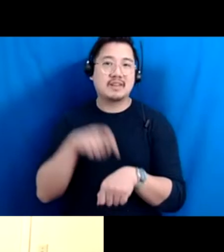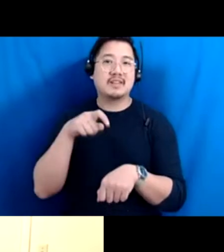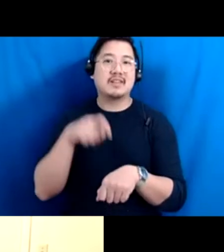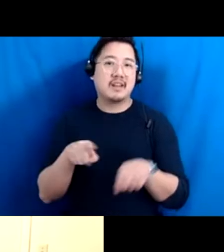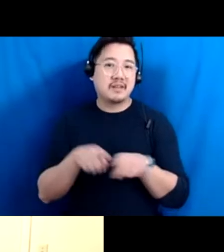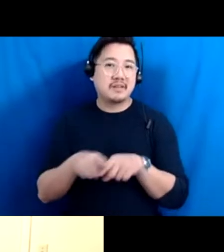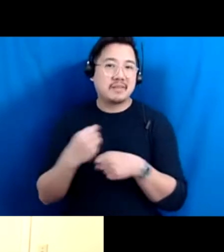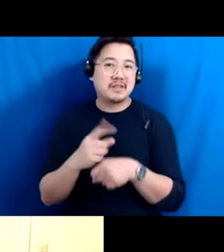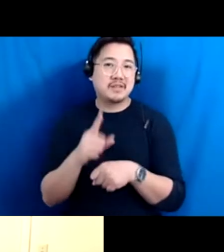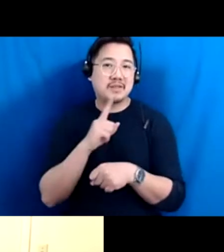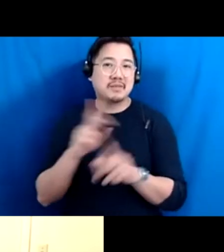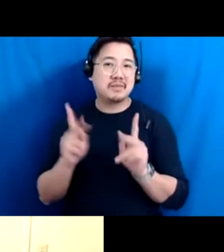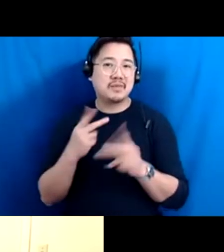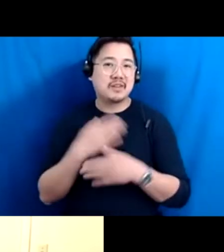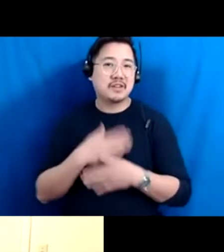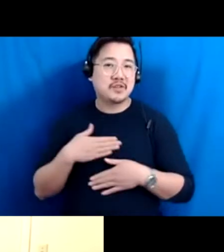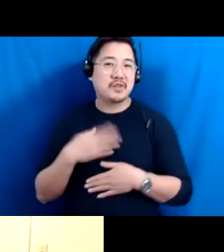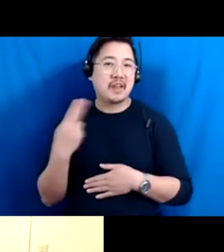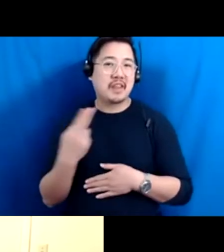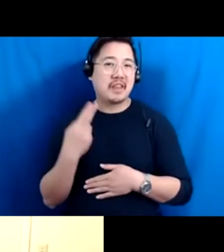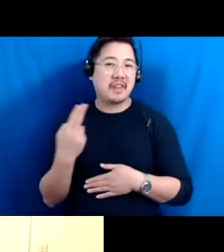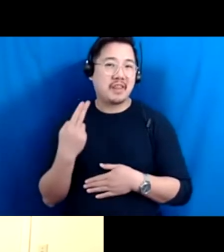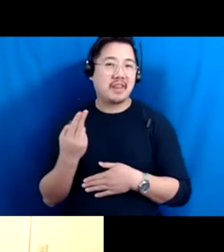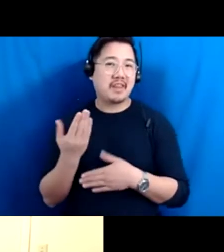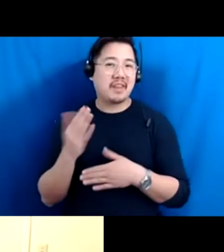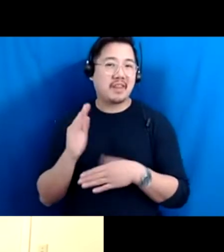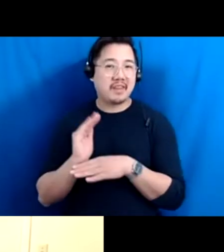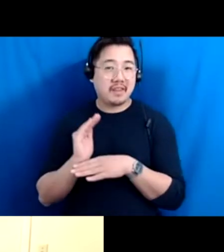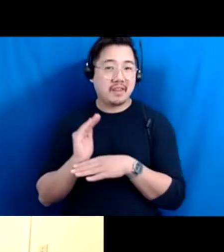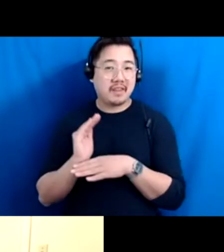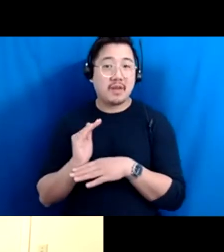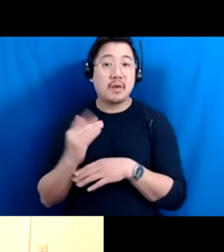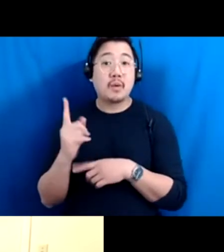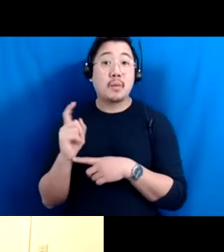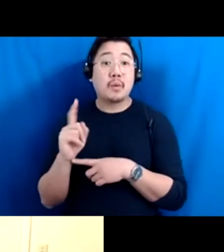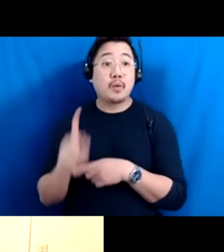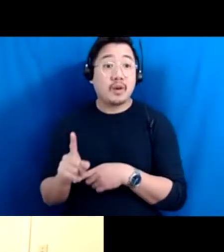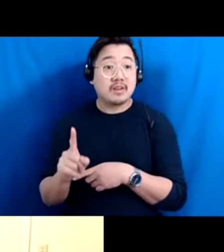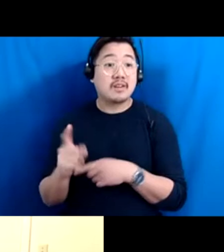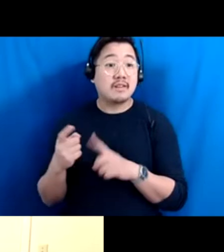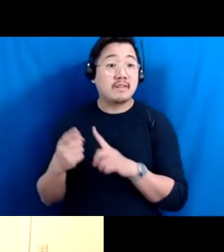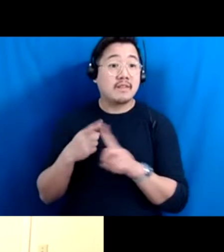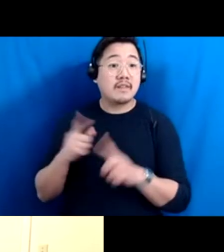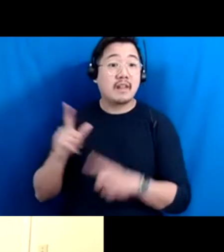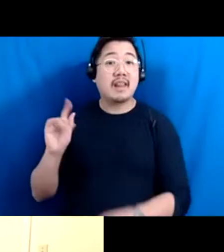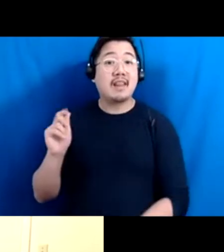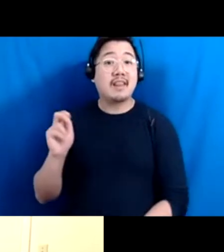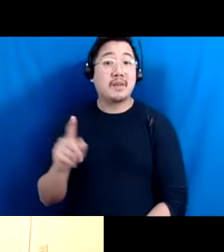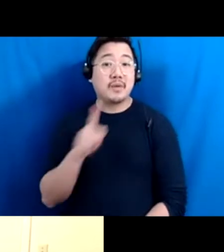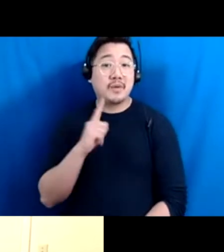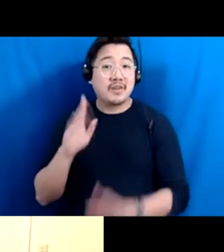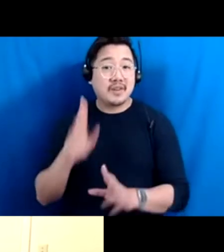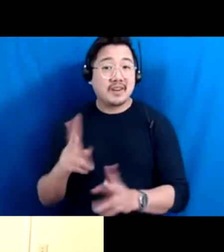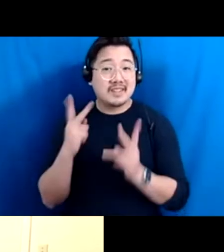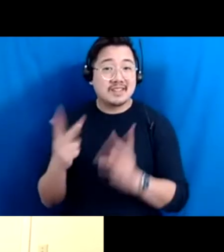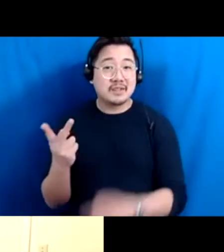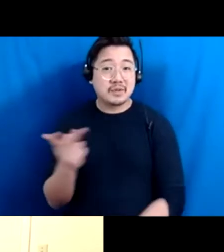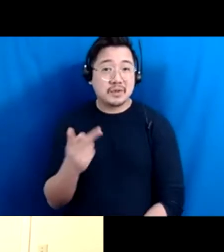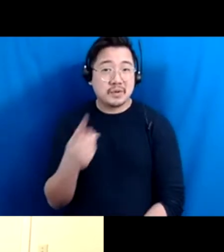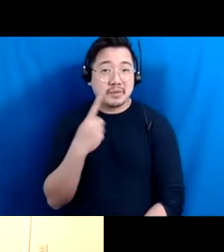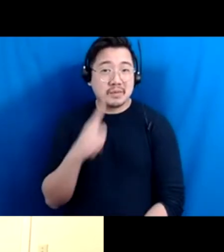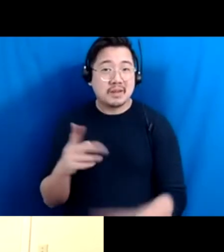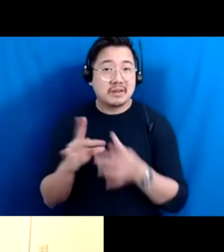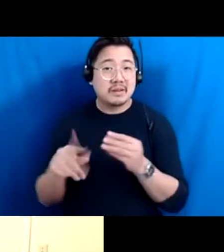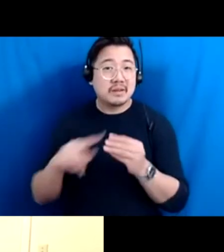Thursday evenings. But one question from William Shibb saying, wonderful discussion and great seeing you both. Can you speak a bit about